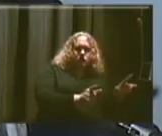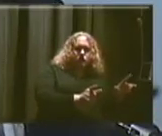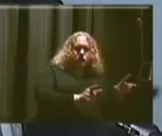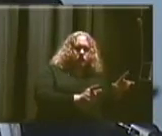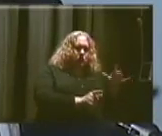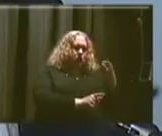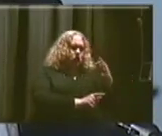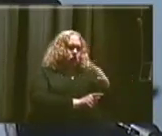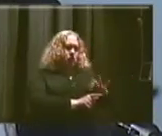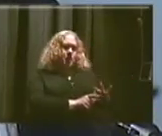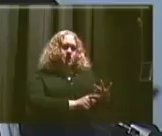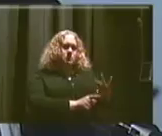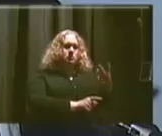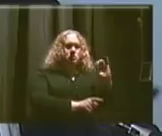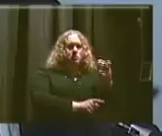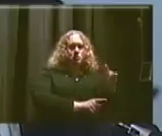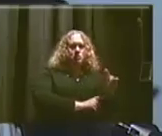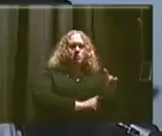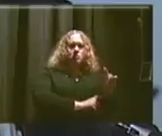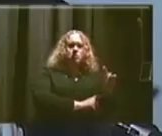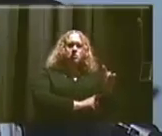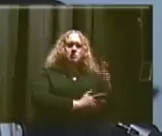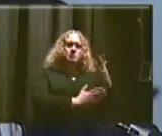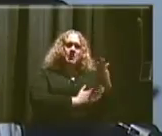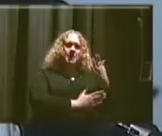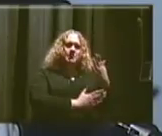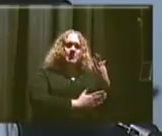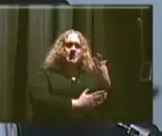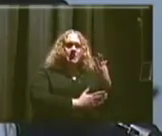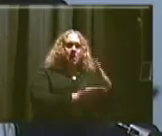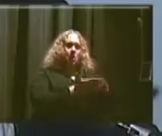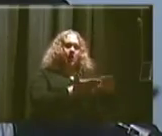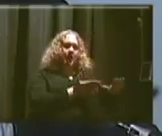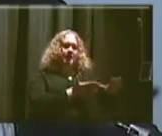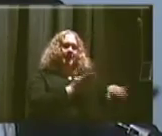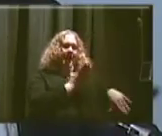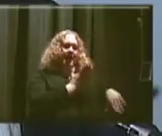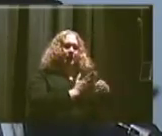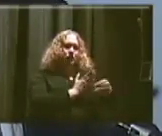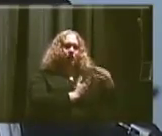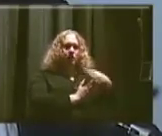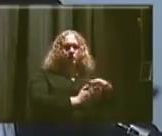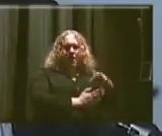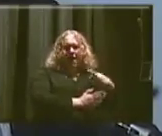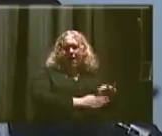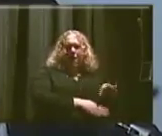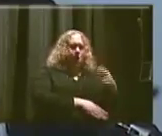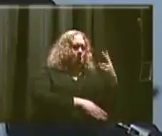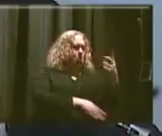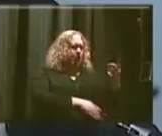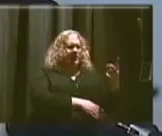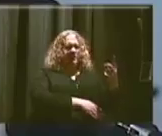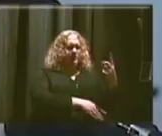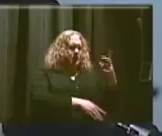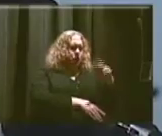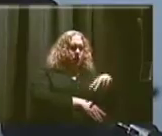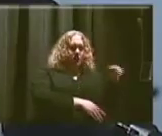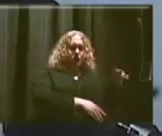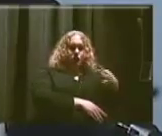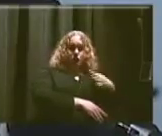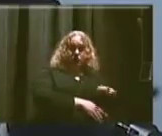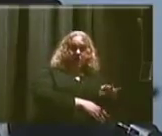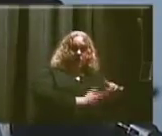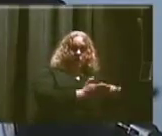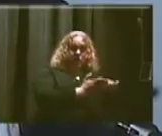a language credit or an extra credit, like one of the 22 credits in graduation, and basically